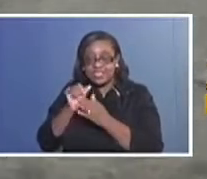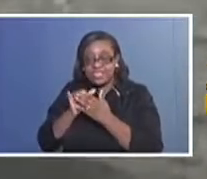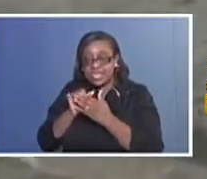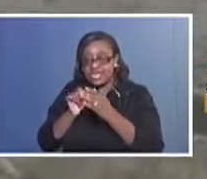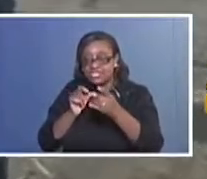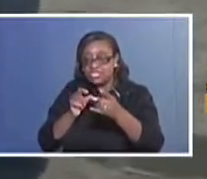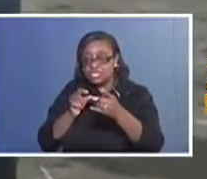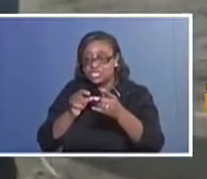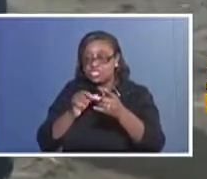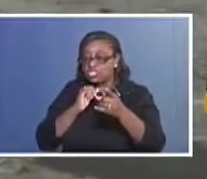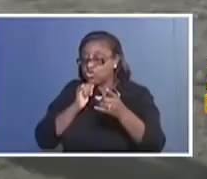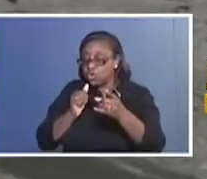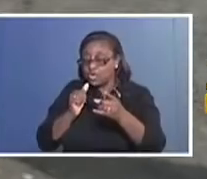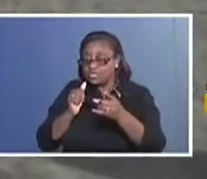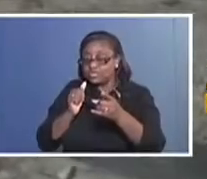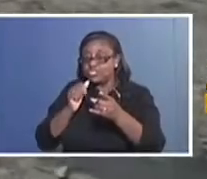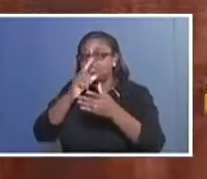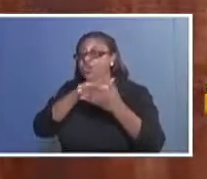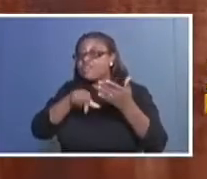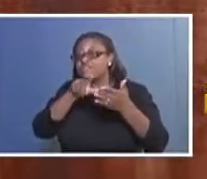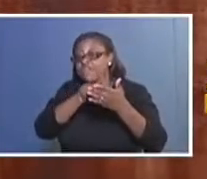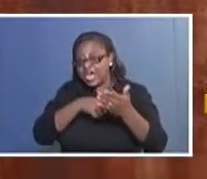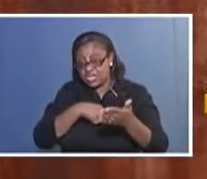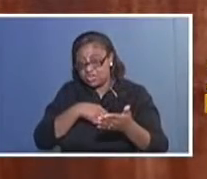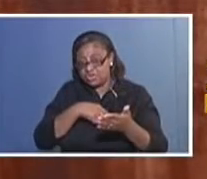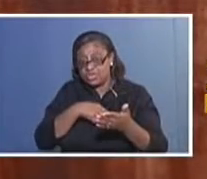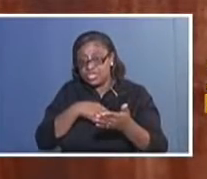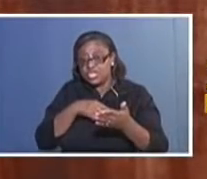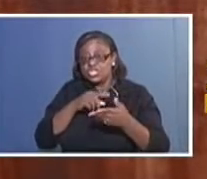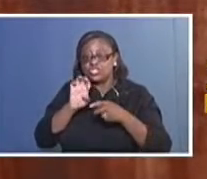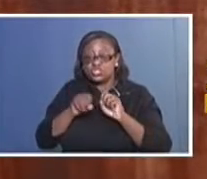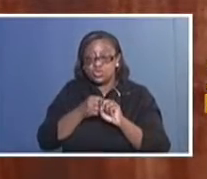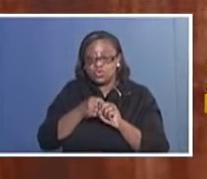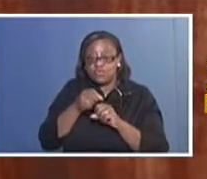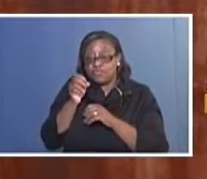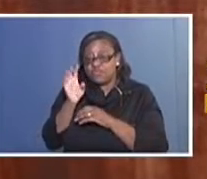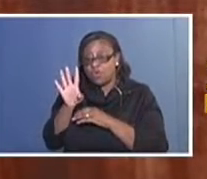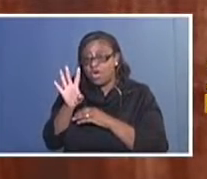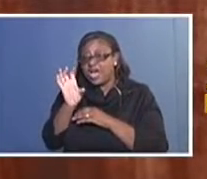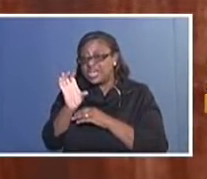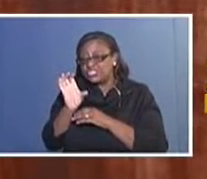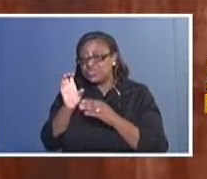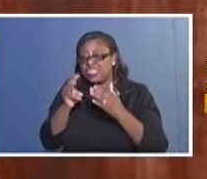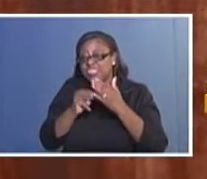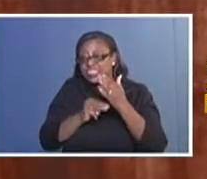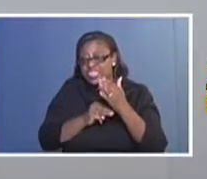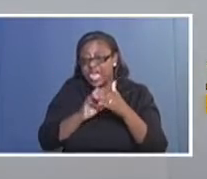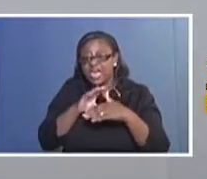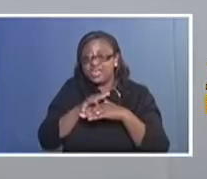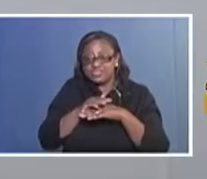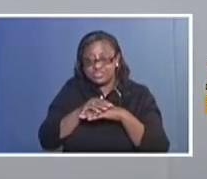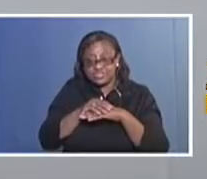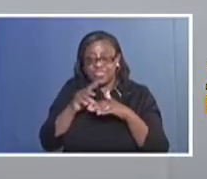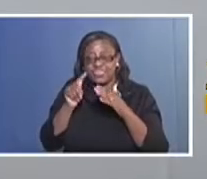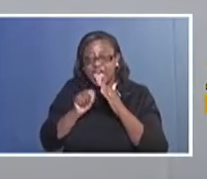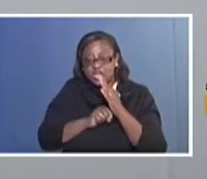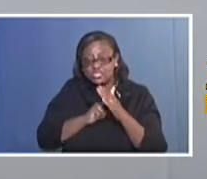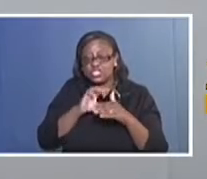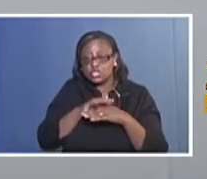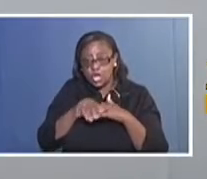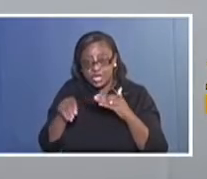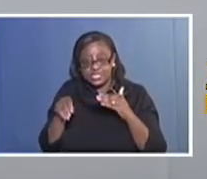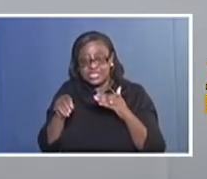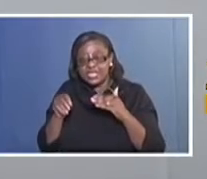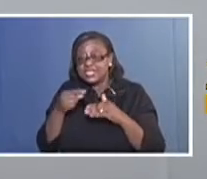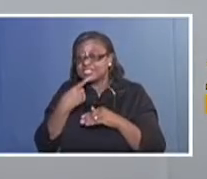terminated from her role last year for over $400,000. I can't speak on that matter because it's